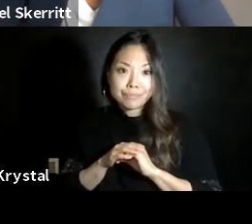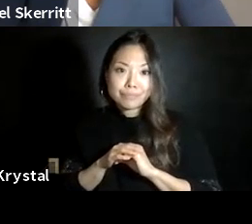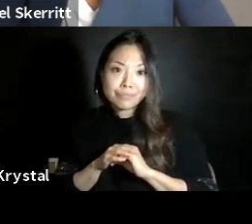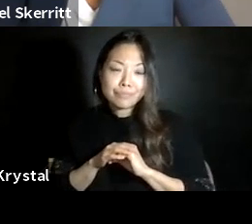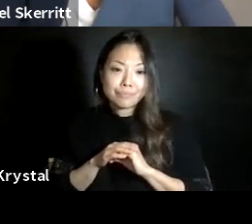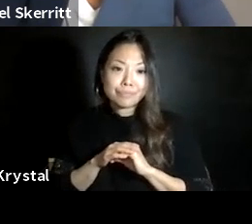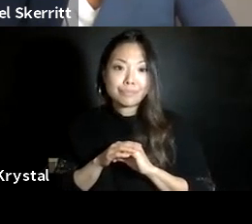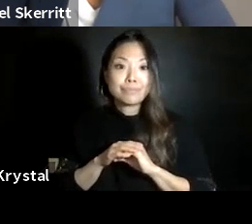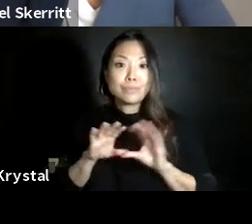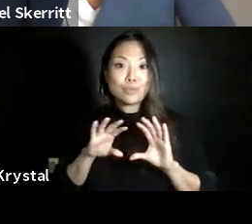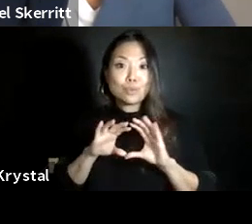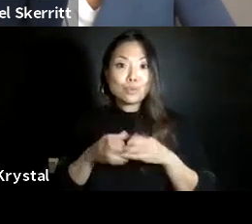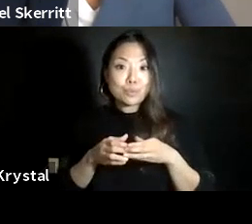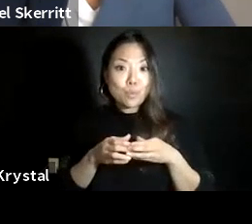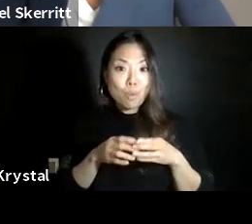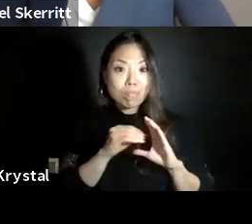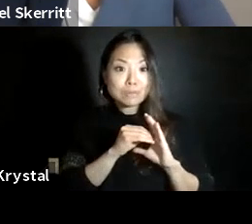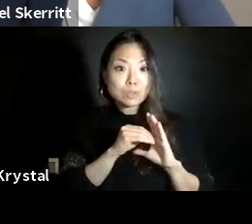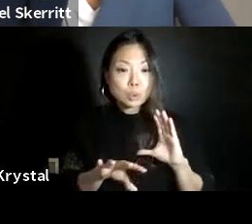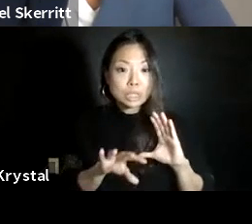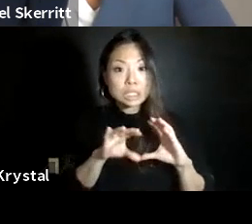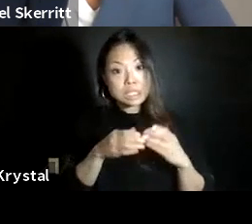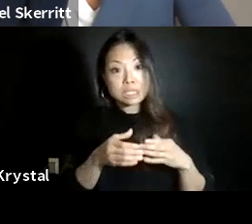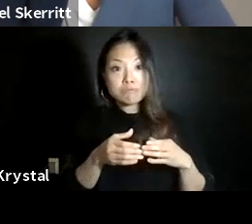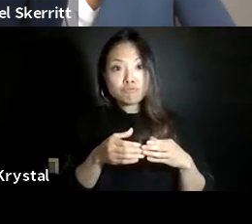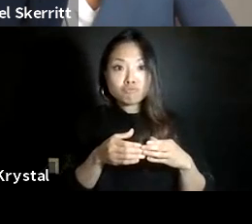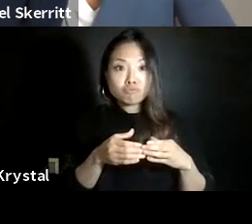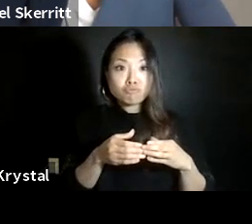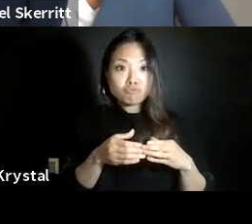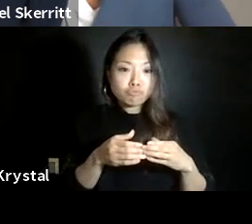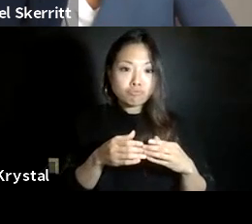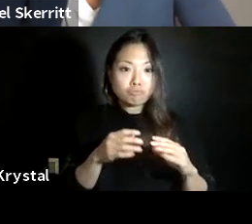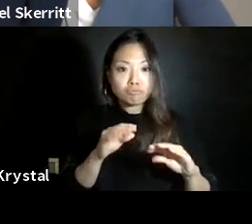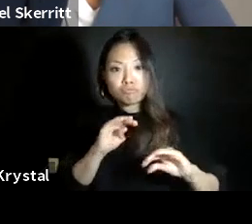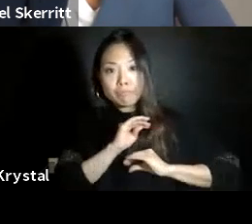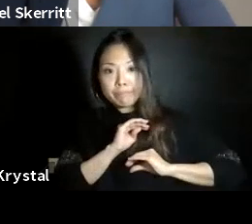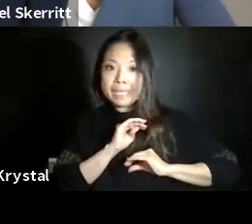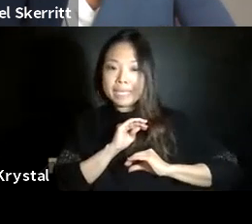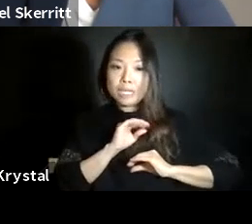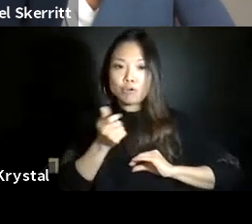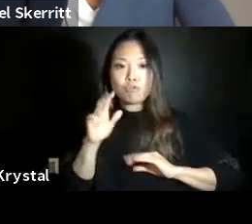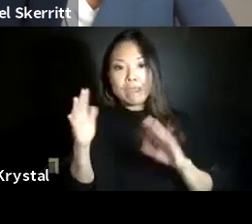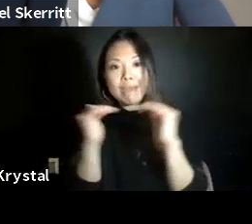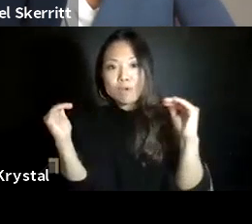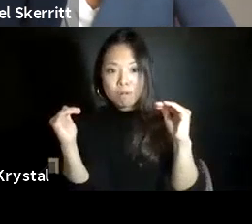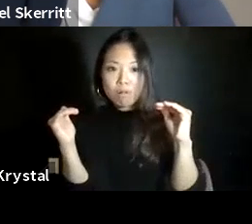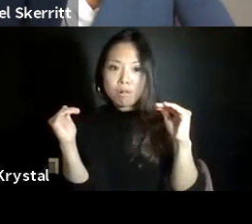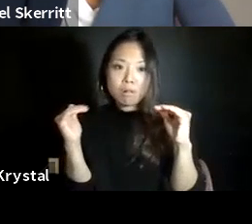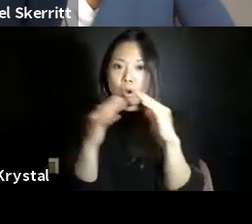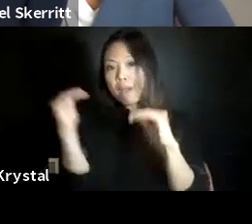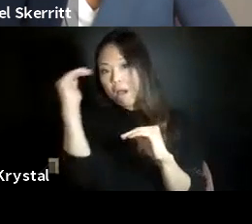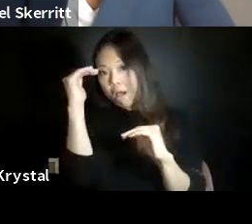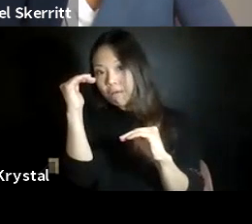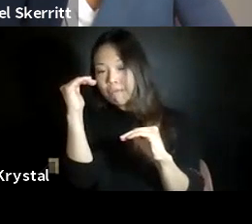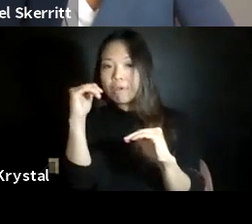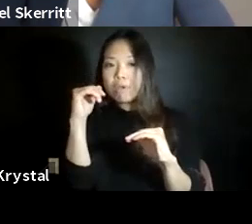pool of students who have surpassed the at grade level test or grade, whatever that may be, when